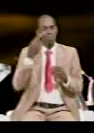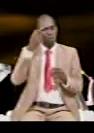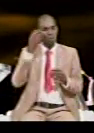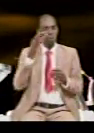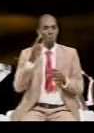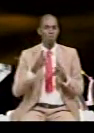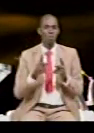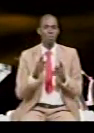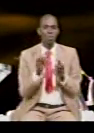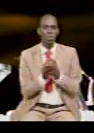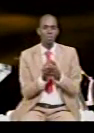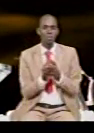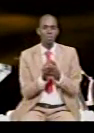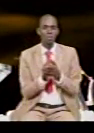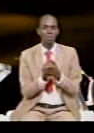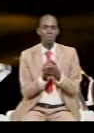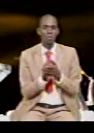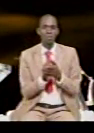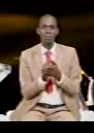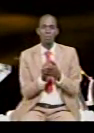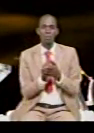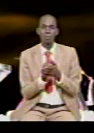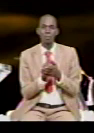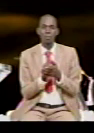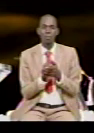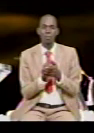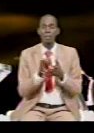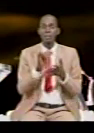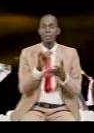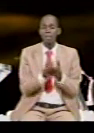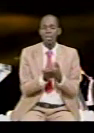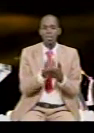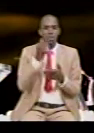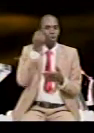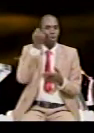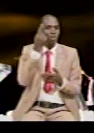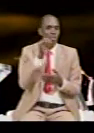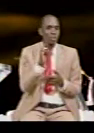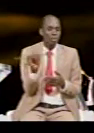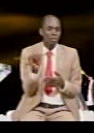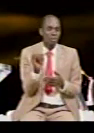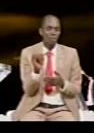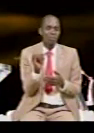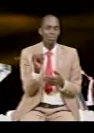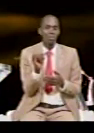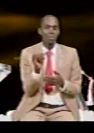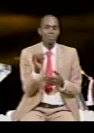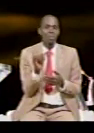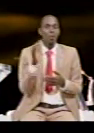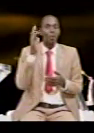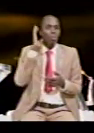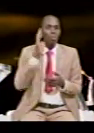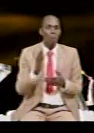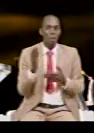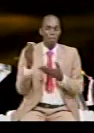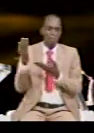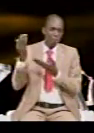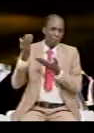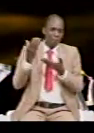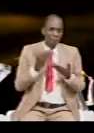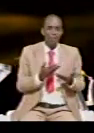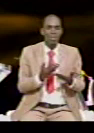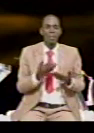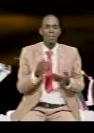and lukewarmness. That perception, that understanding, we create a passion,